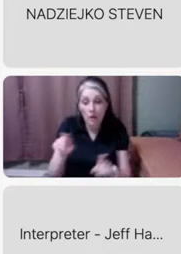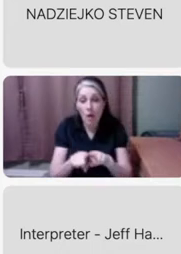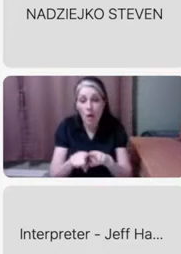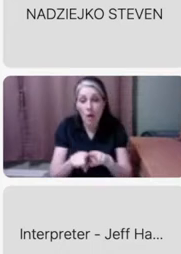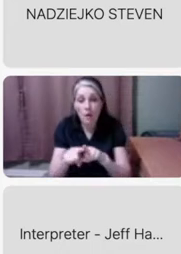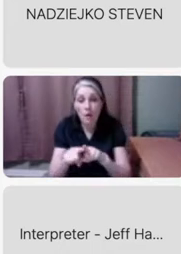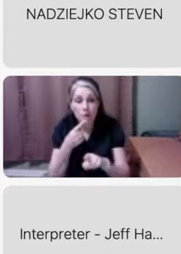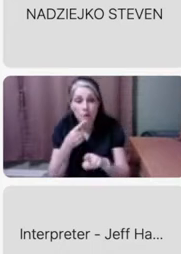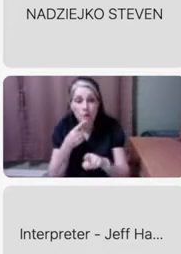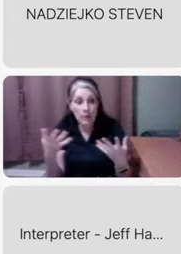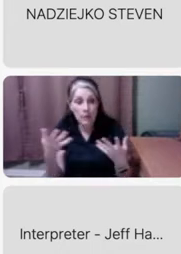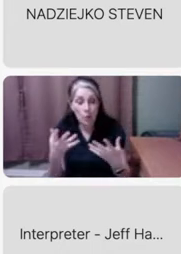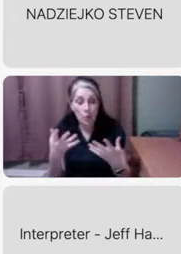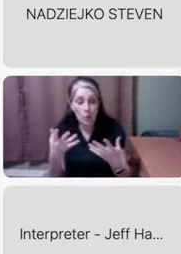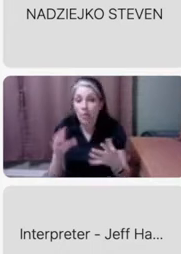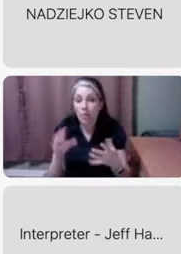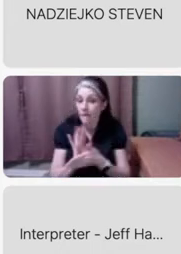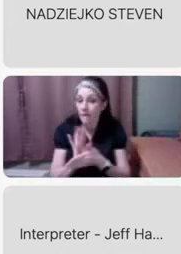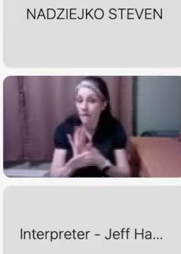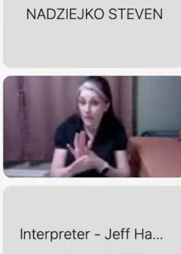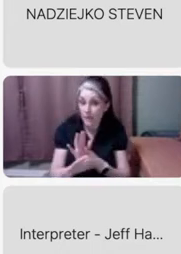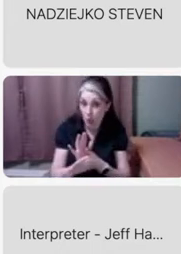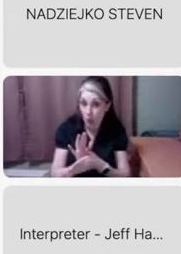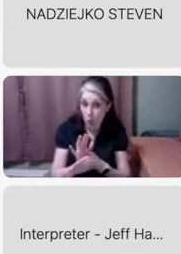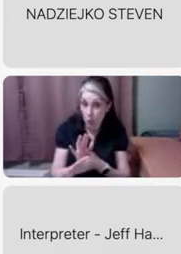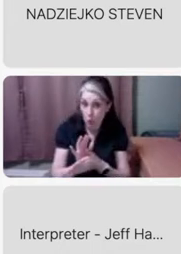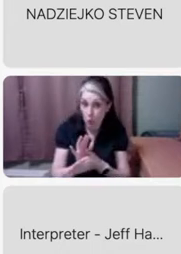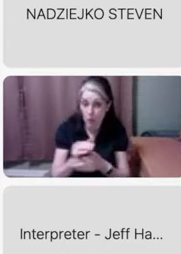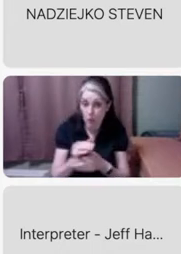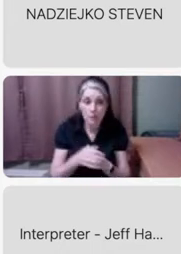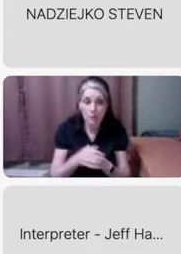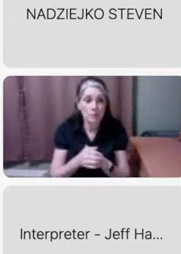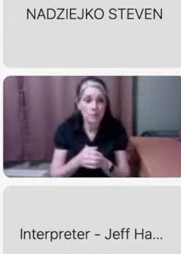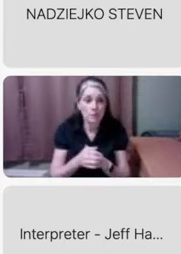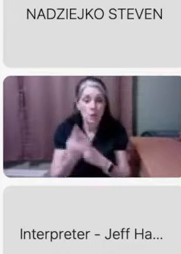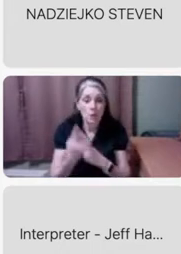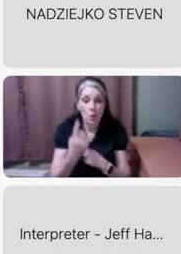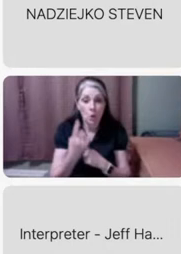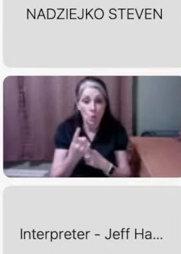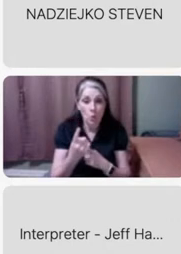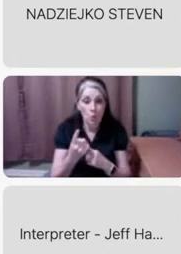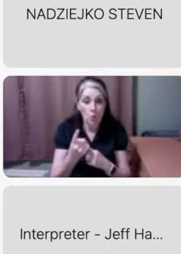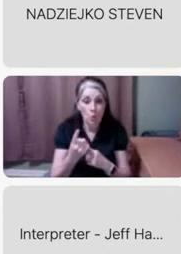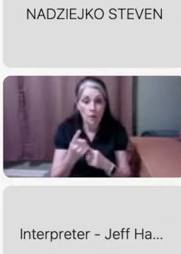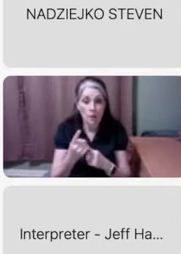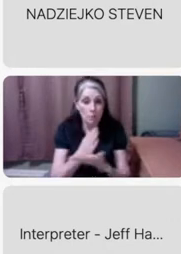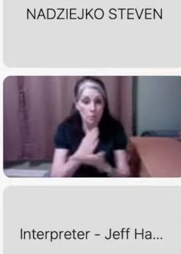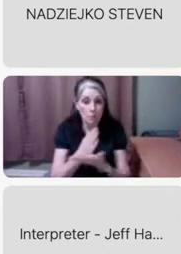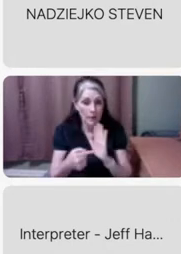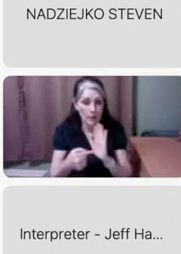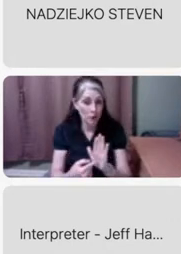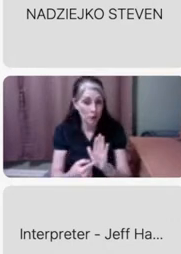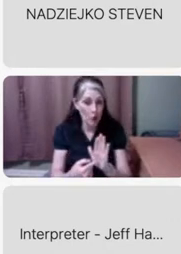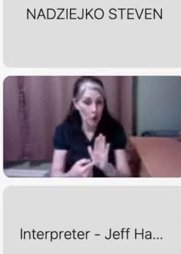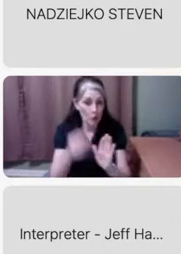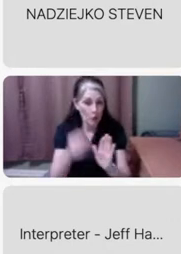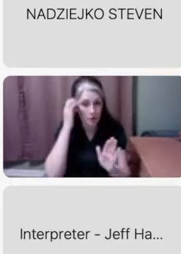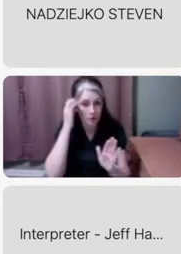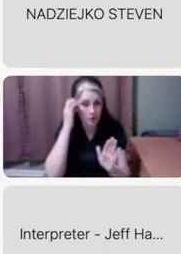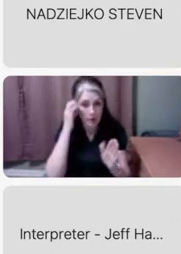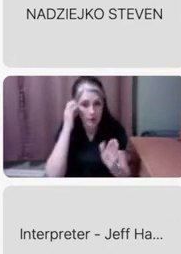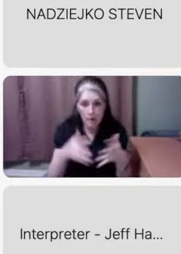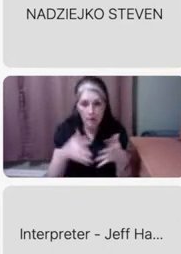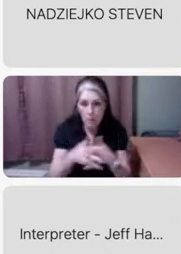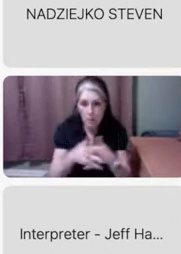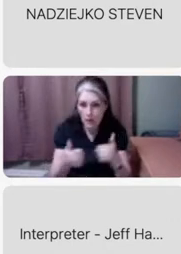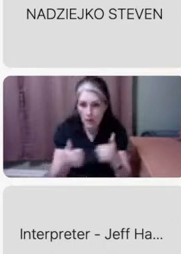video and is um one of the scenes they showed uh at the football game and